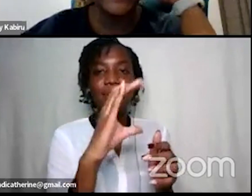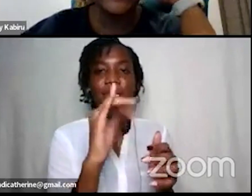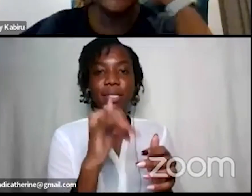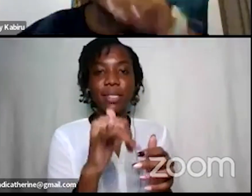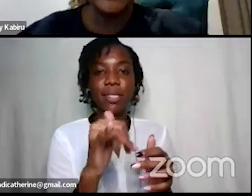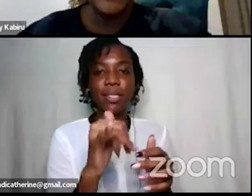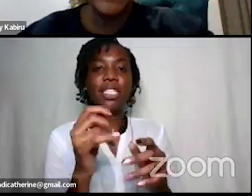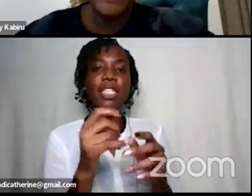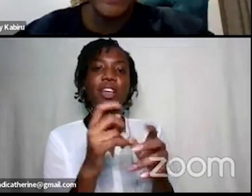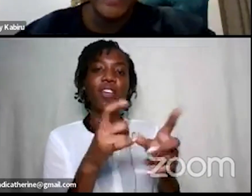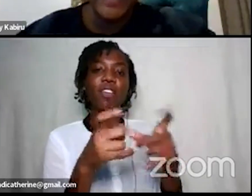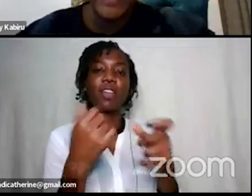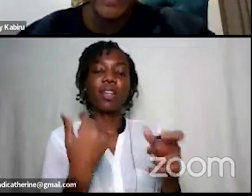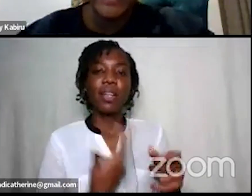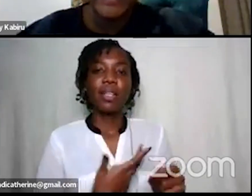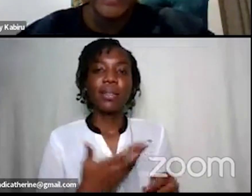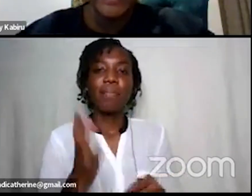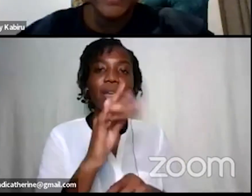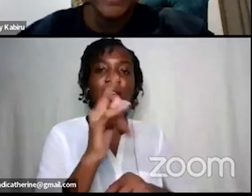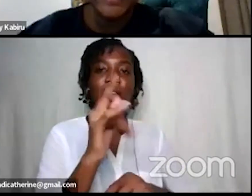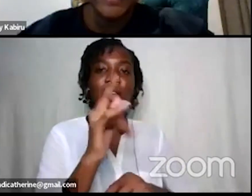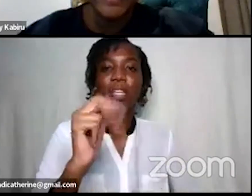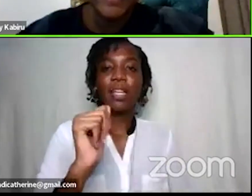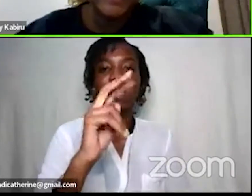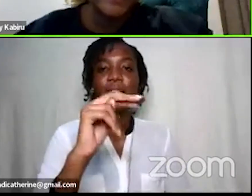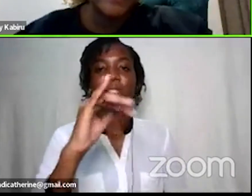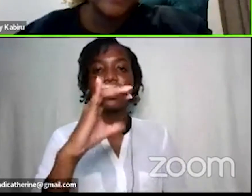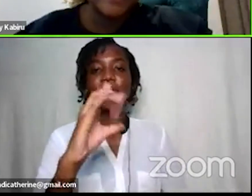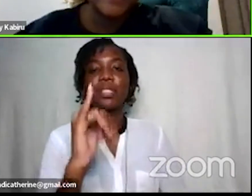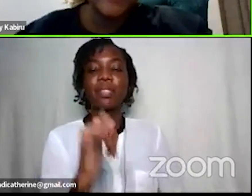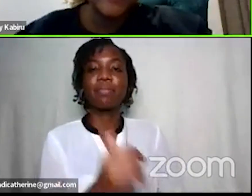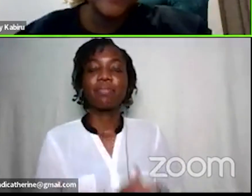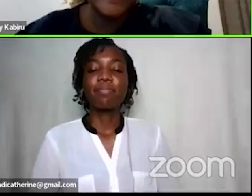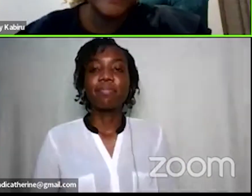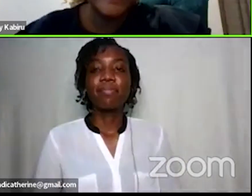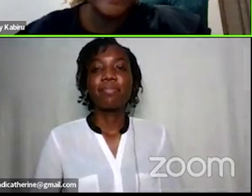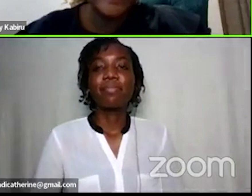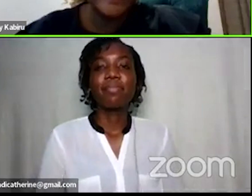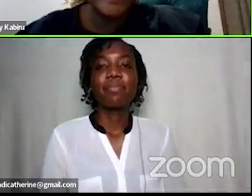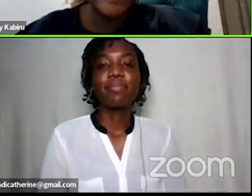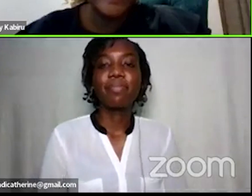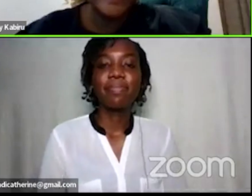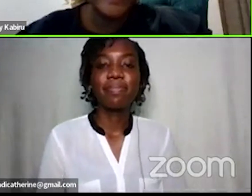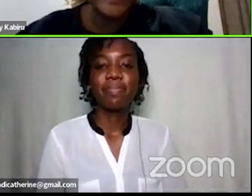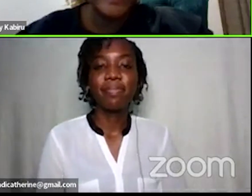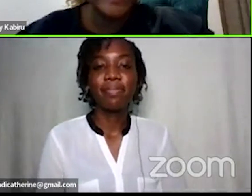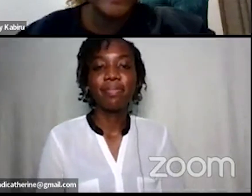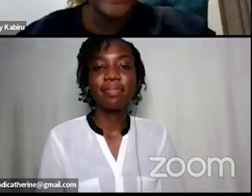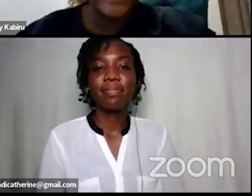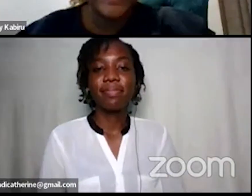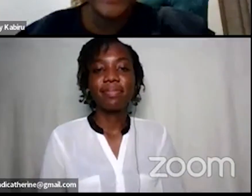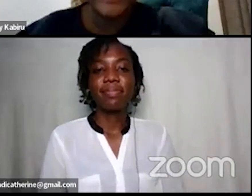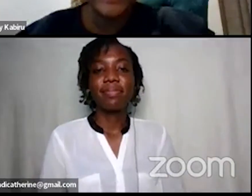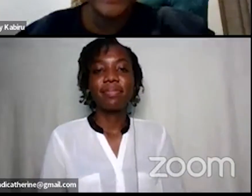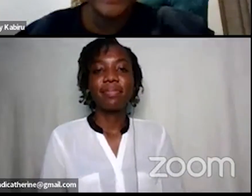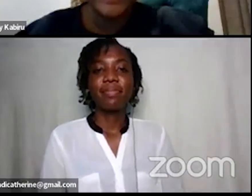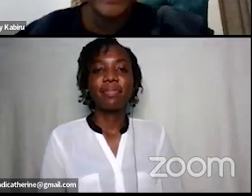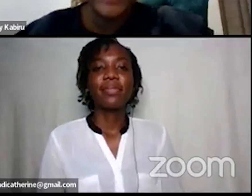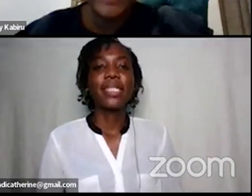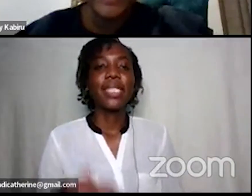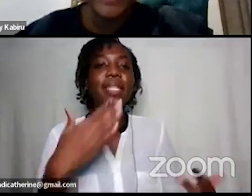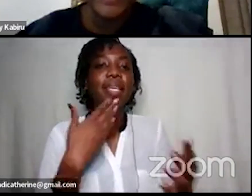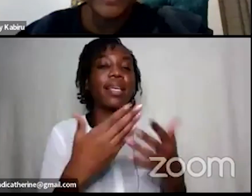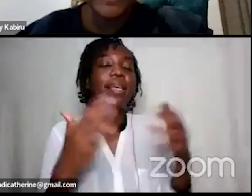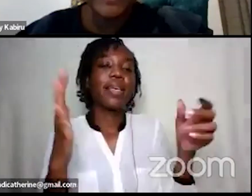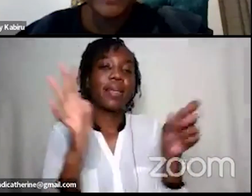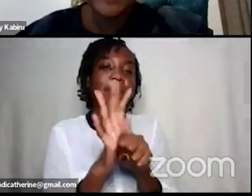evening. Back to you, Nancy and Grace. Awesome. Thank you so much, Frank, for the offer. Thank